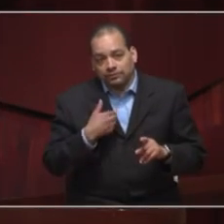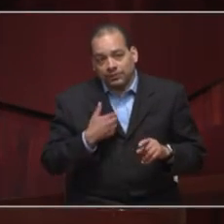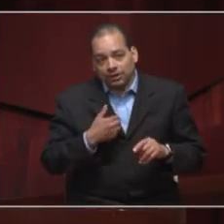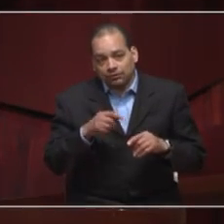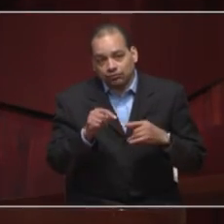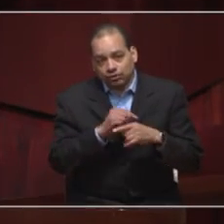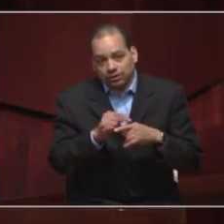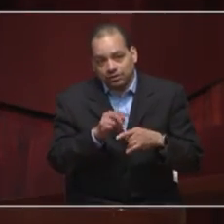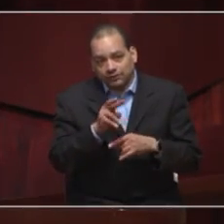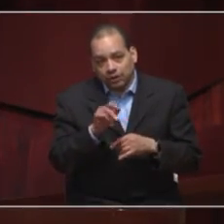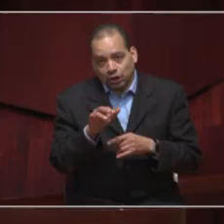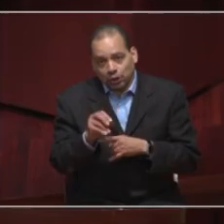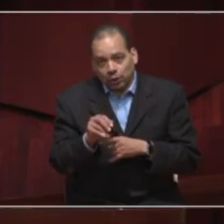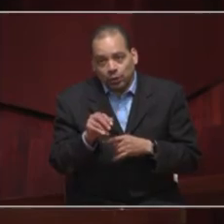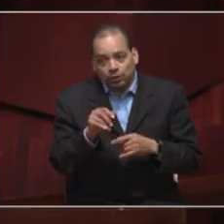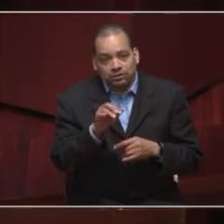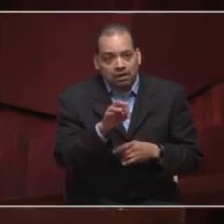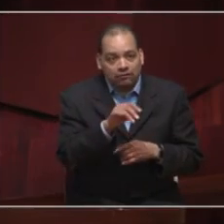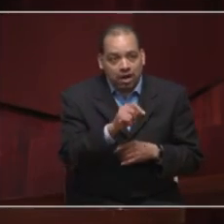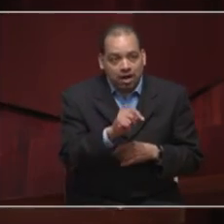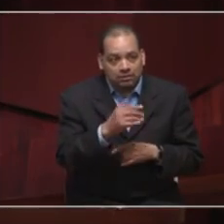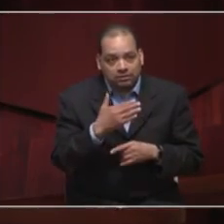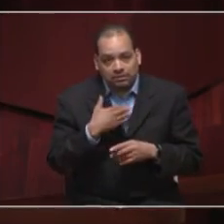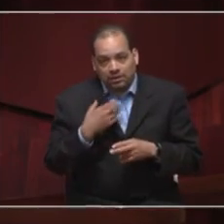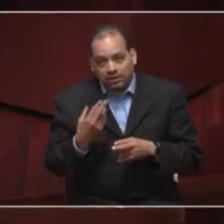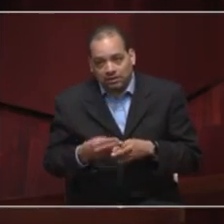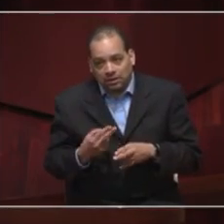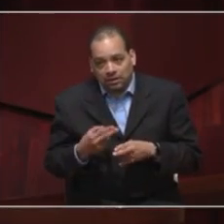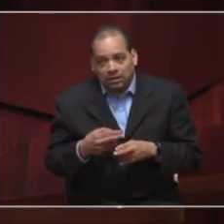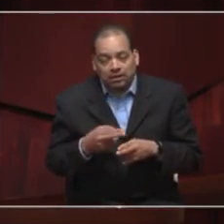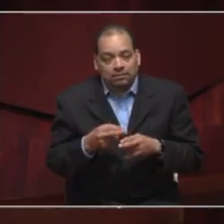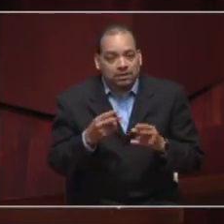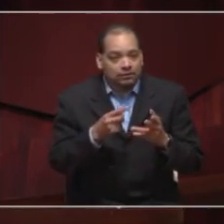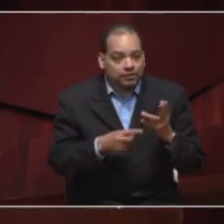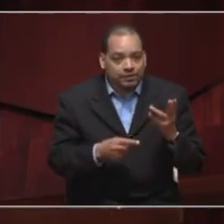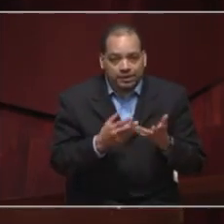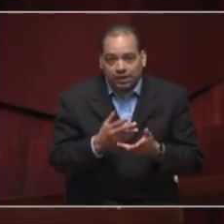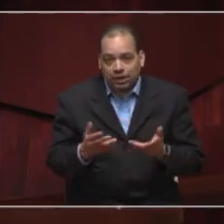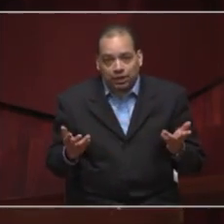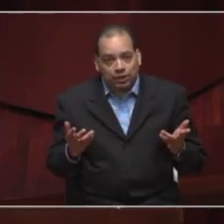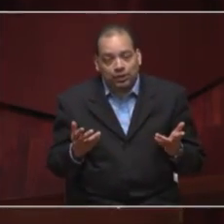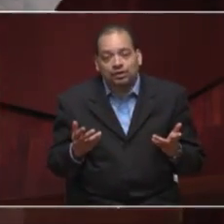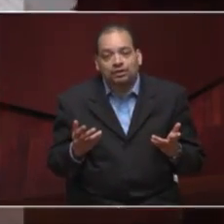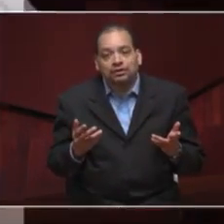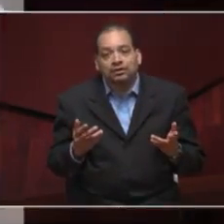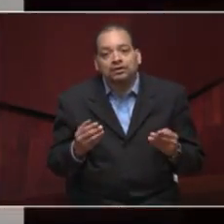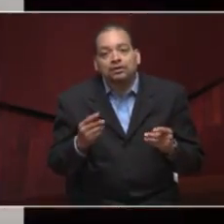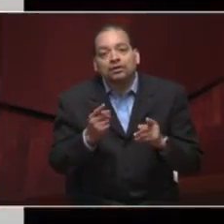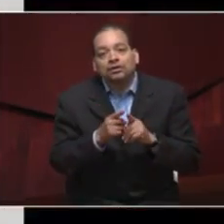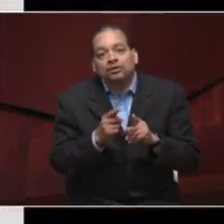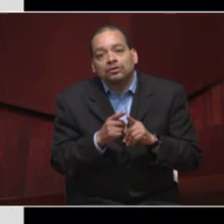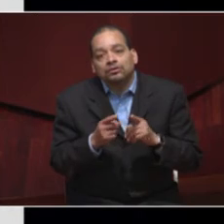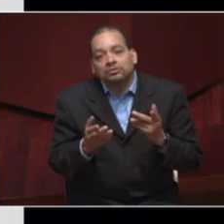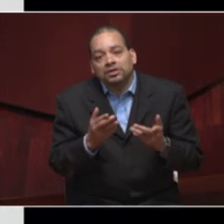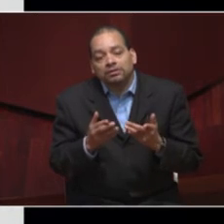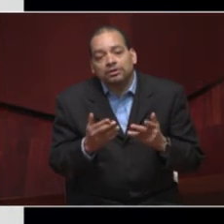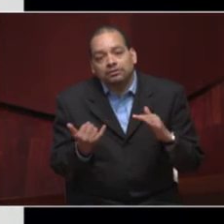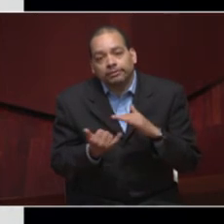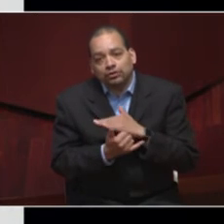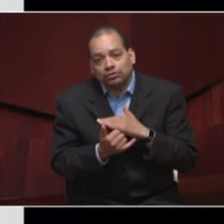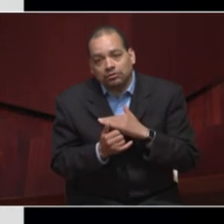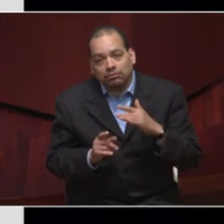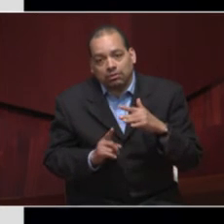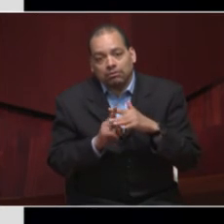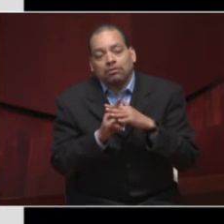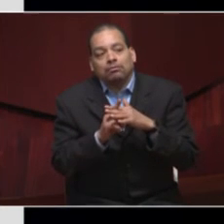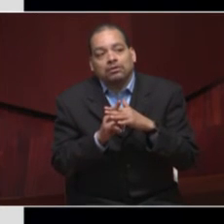ARCIS facts. My name and contact information is displayed down here. Occasionally, you might pop out of a metro station somewhere and